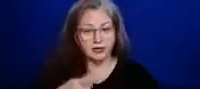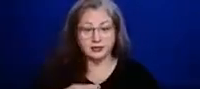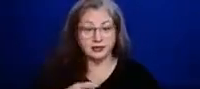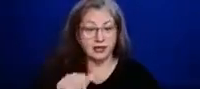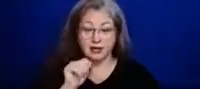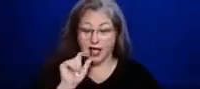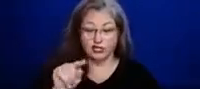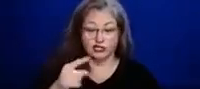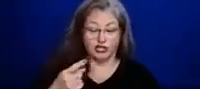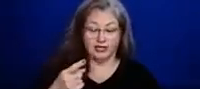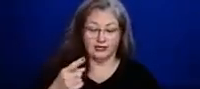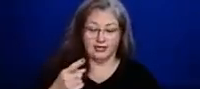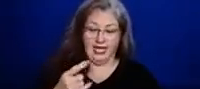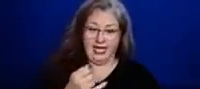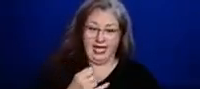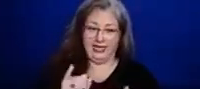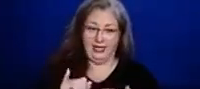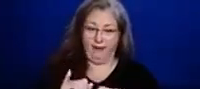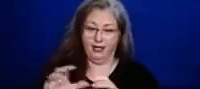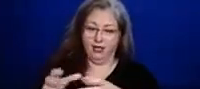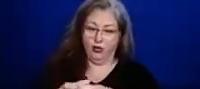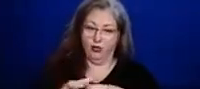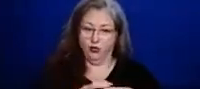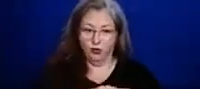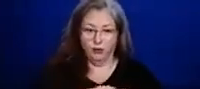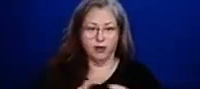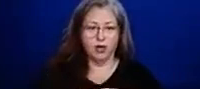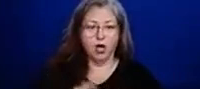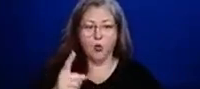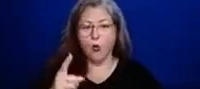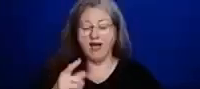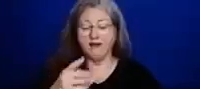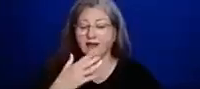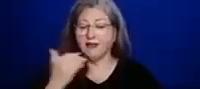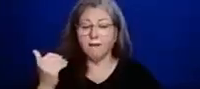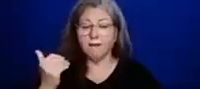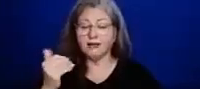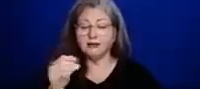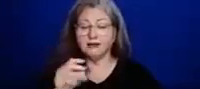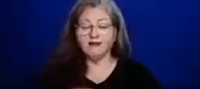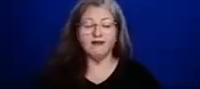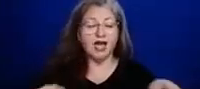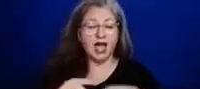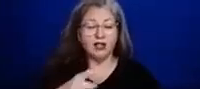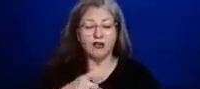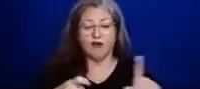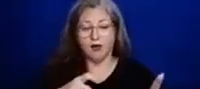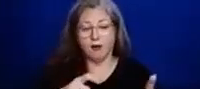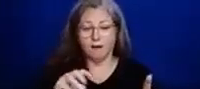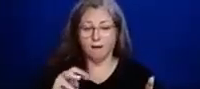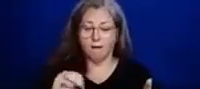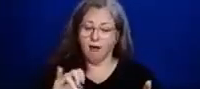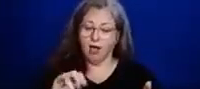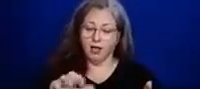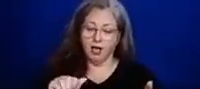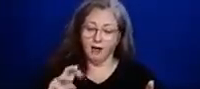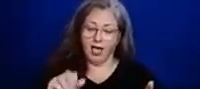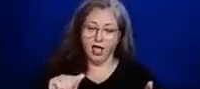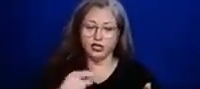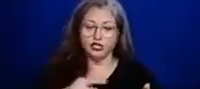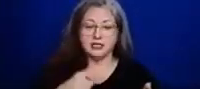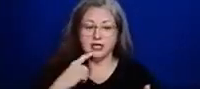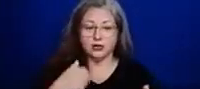only independent collectives. One of the best values that Monica Mayer has said is that you have